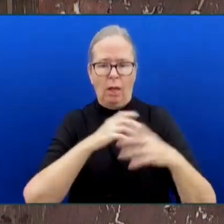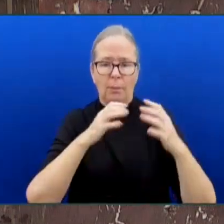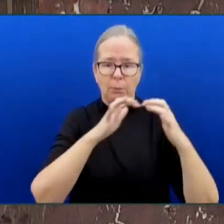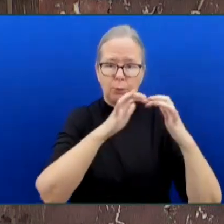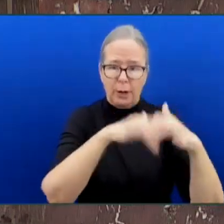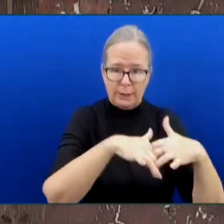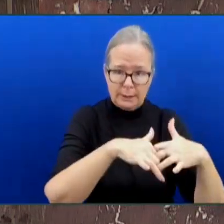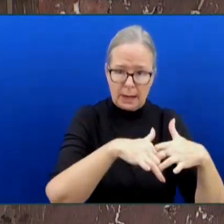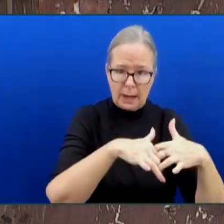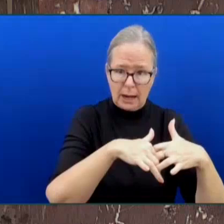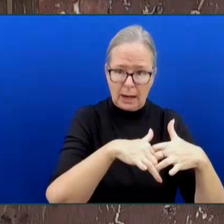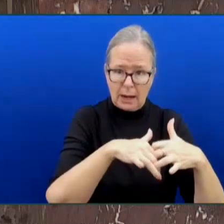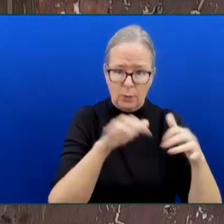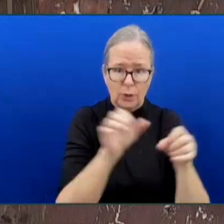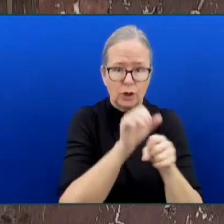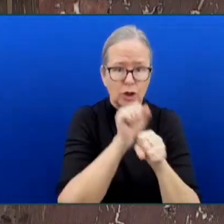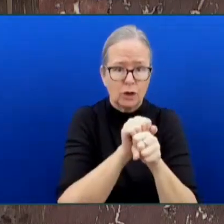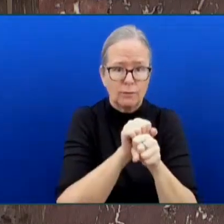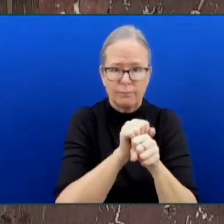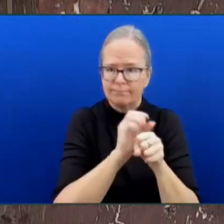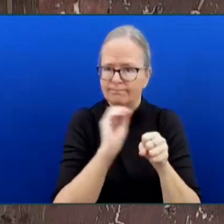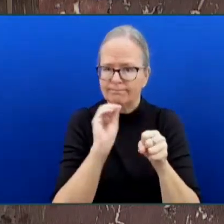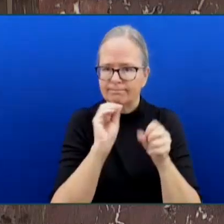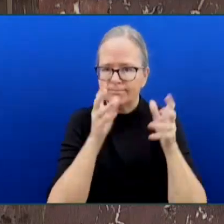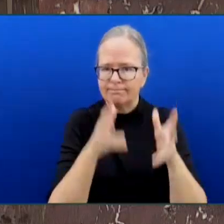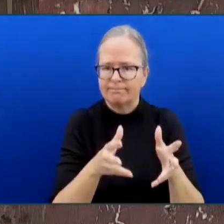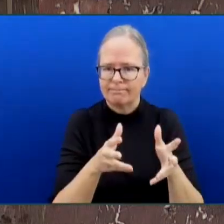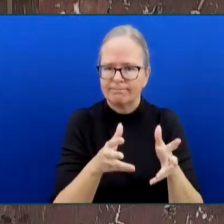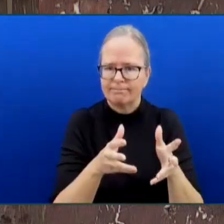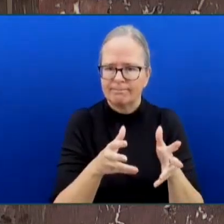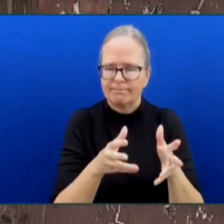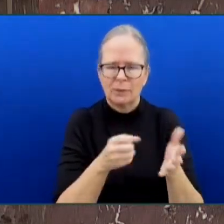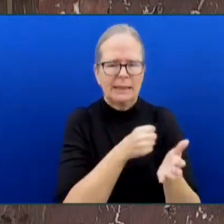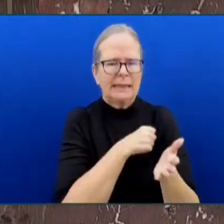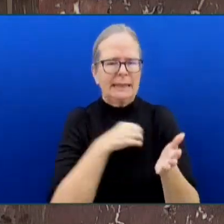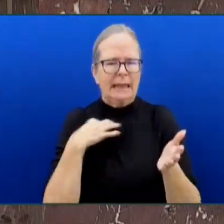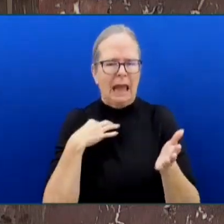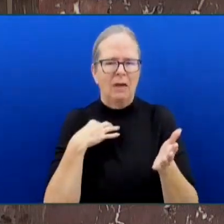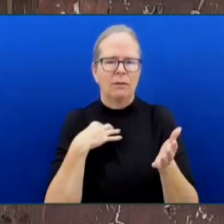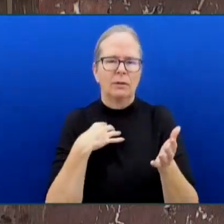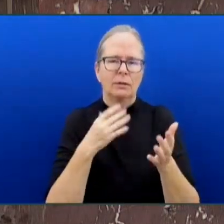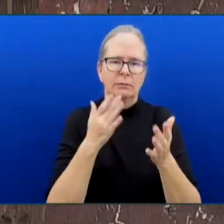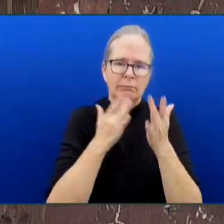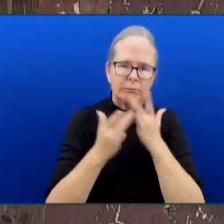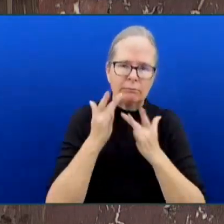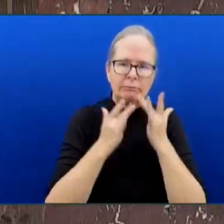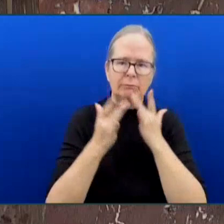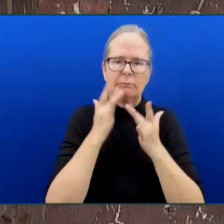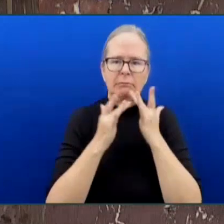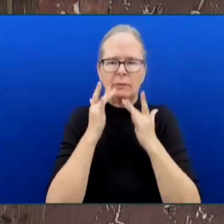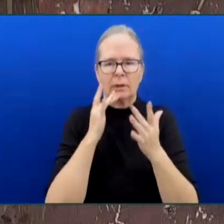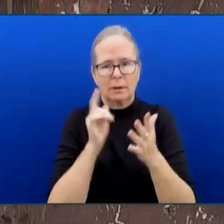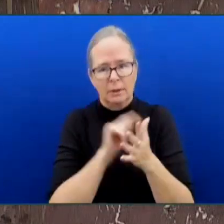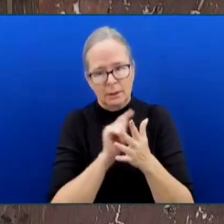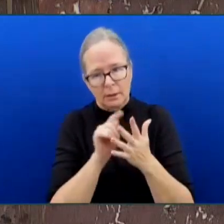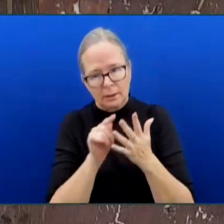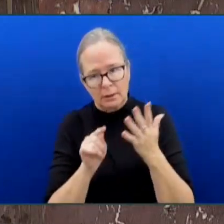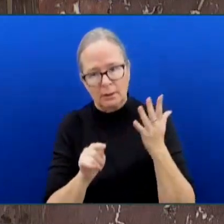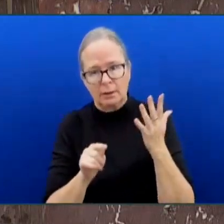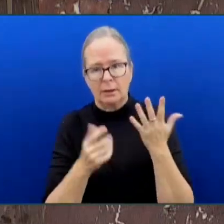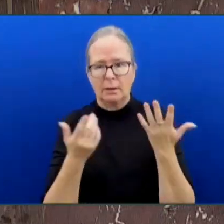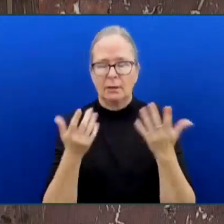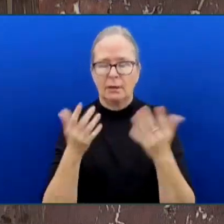failures that's become the NDP's new normal. In the gallery today, we have Mayor John Henderson of Sechelt, Mayor